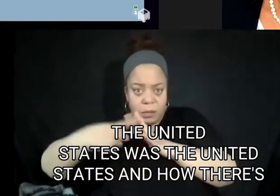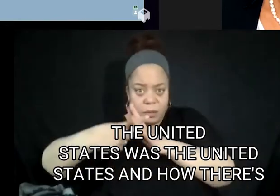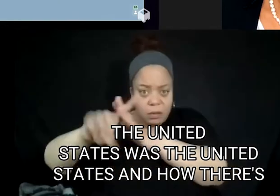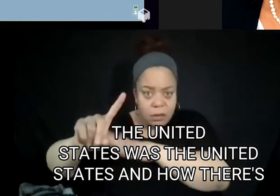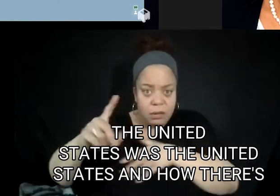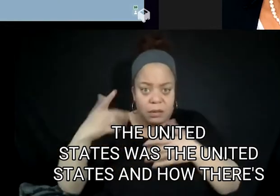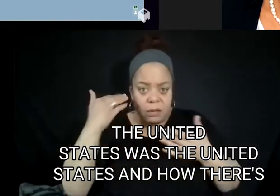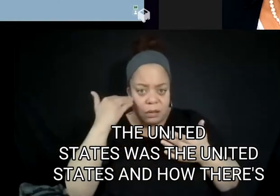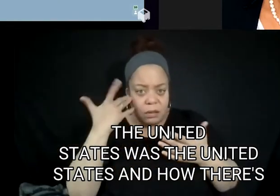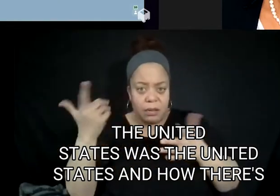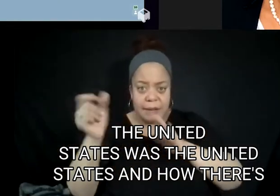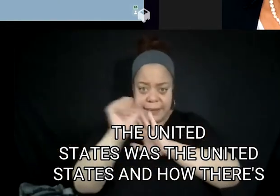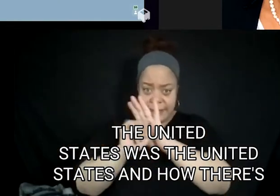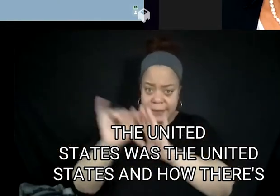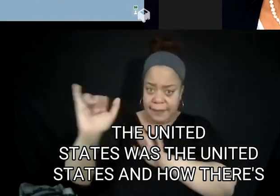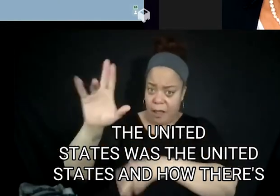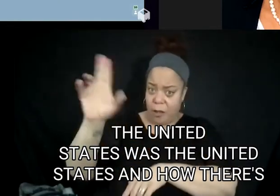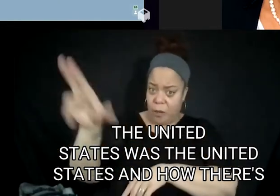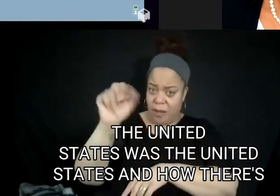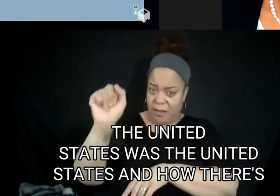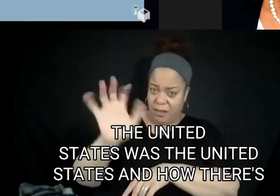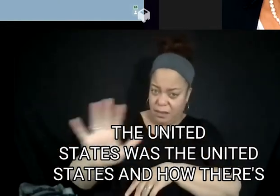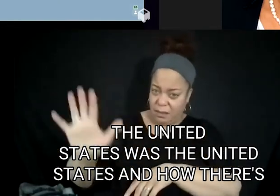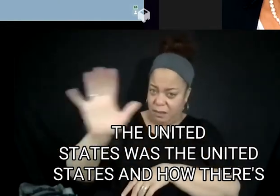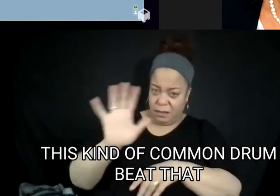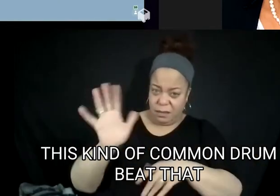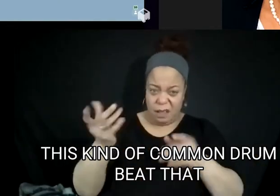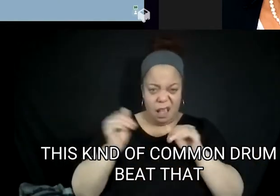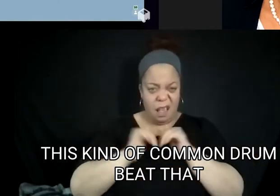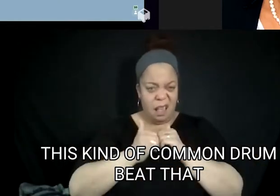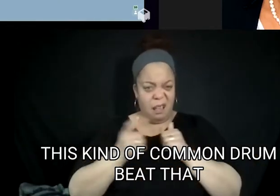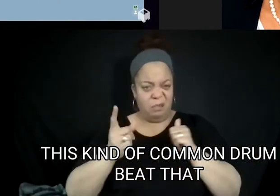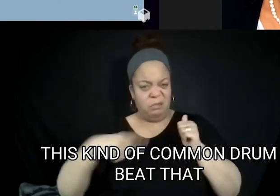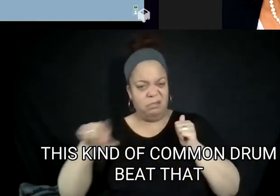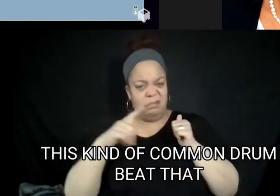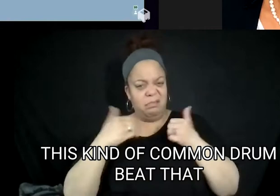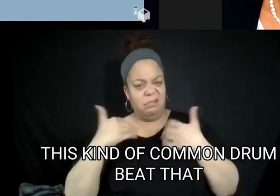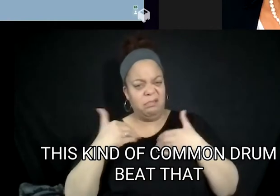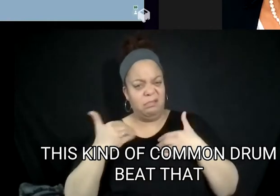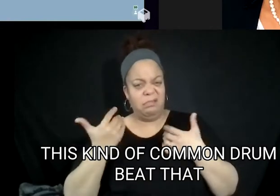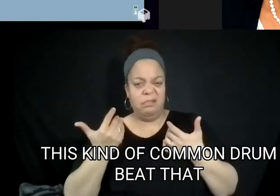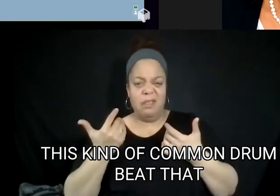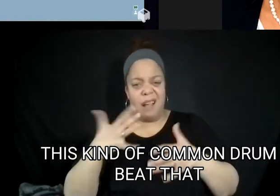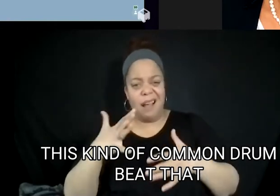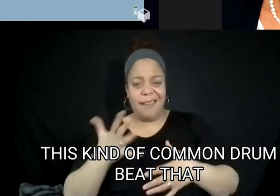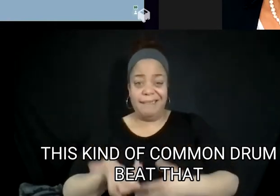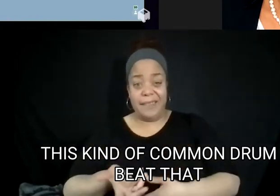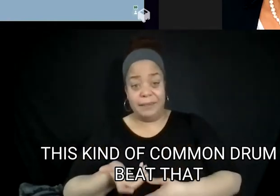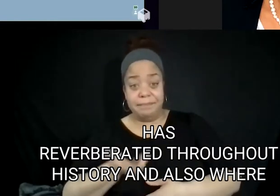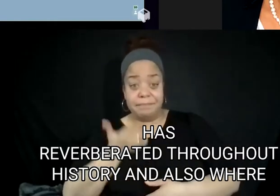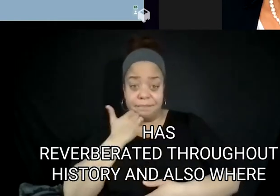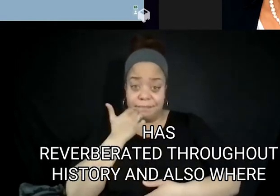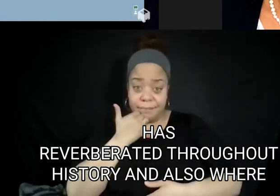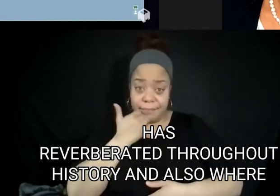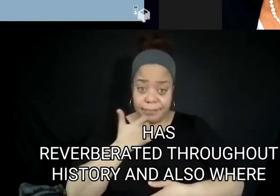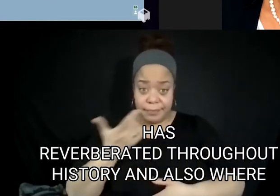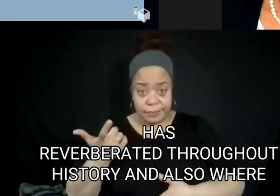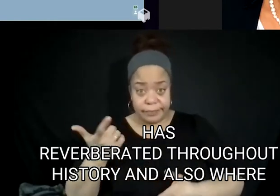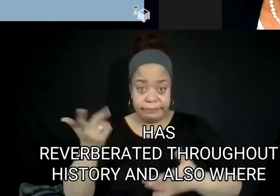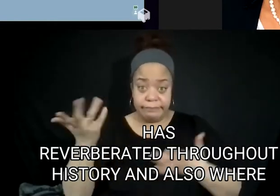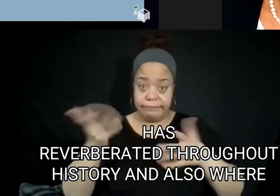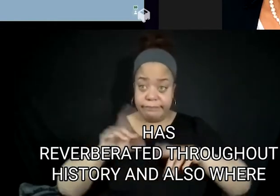drumbeat that has reverberated throughout history, and also where media has been used as an instrument of violence.